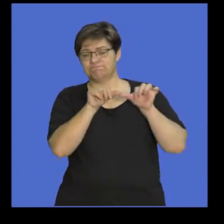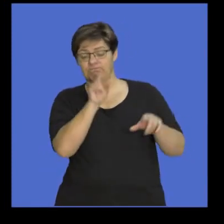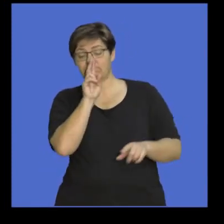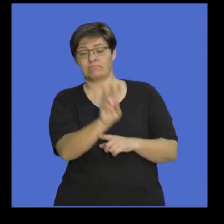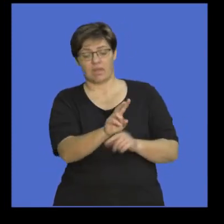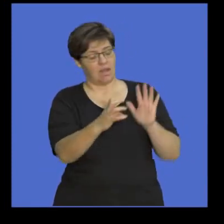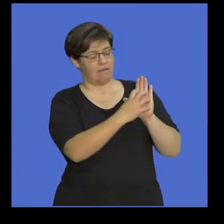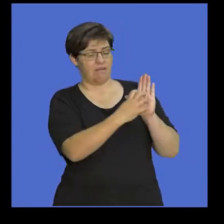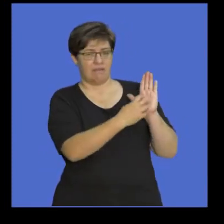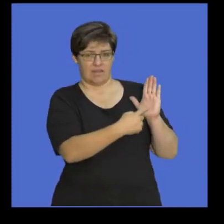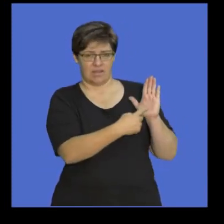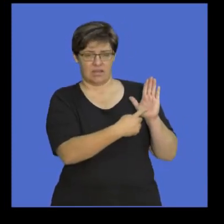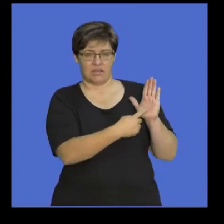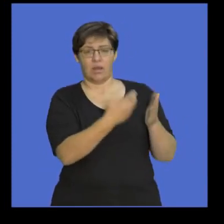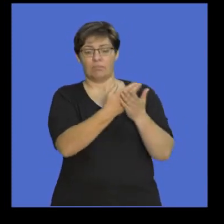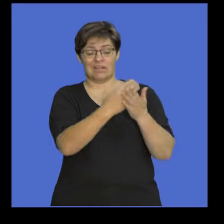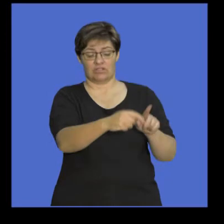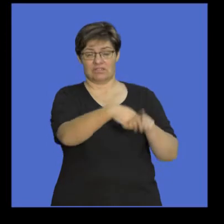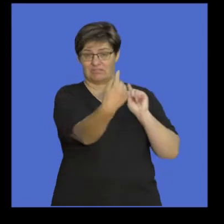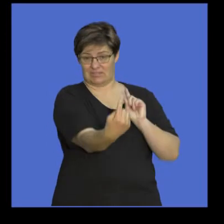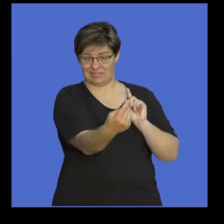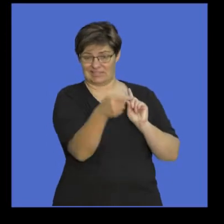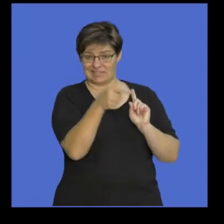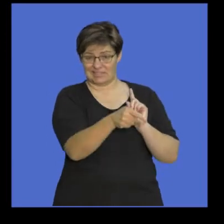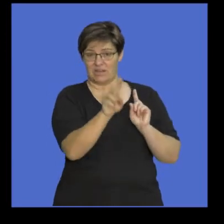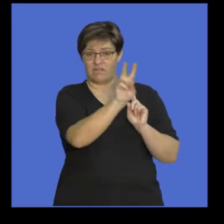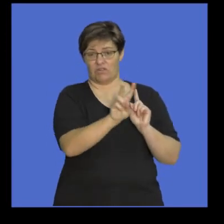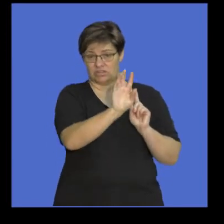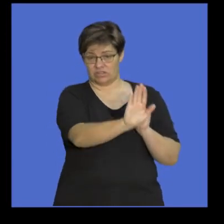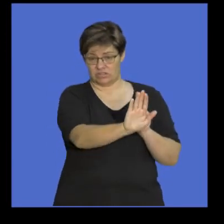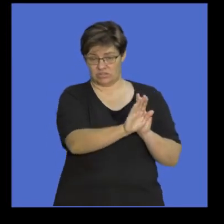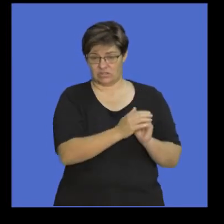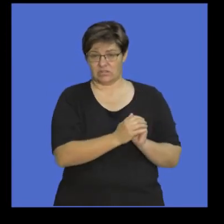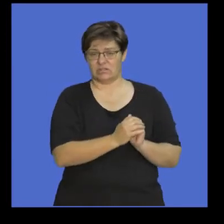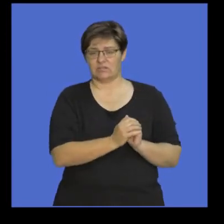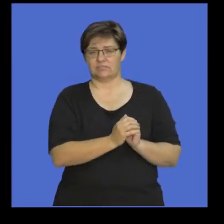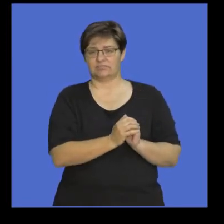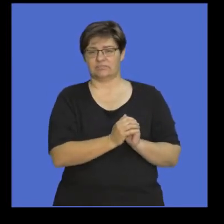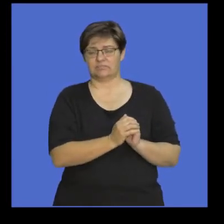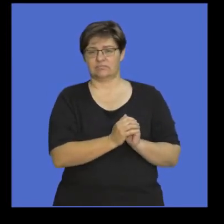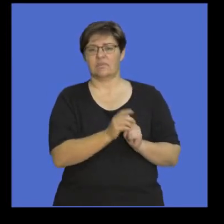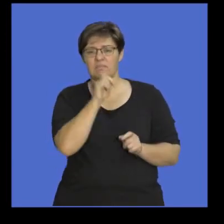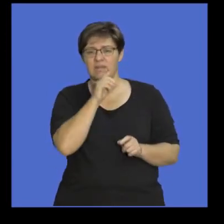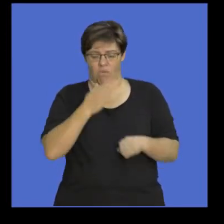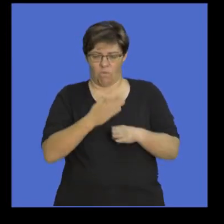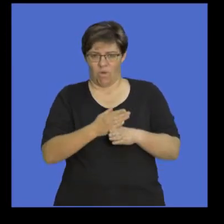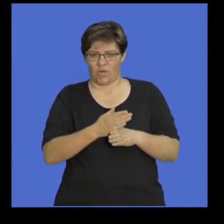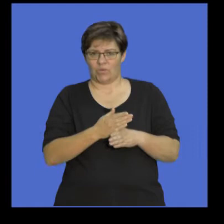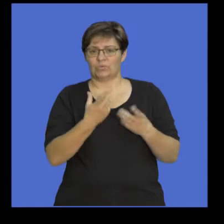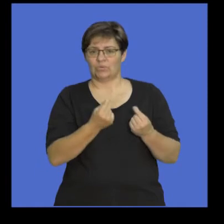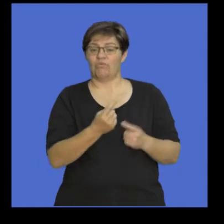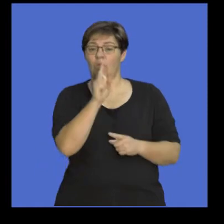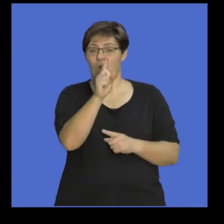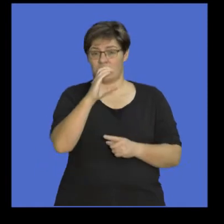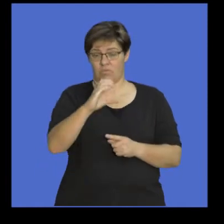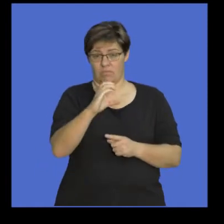we're already familiar with potential difference, which is the voltage, which has to do with work done per coulomb